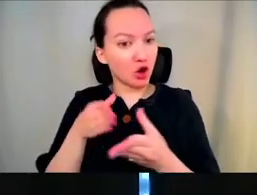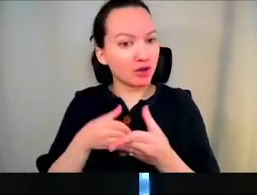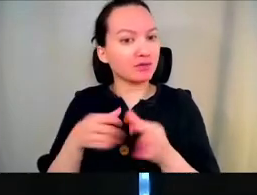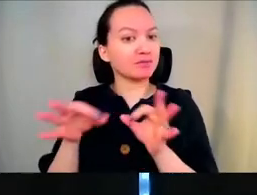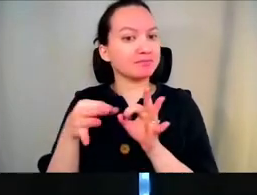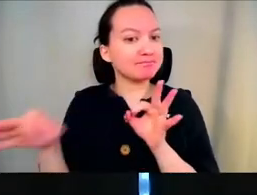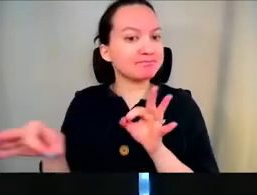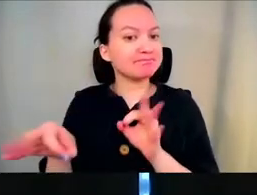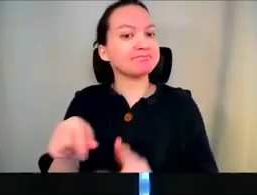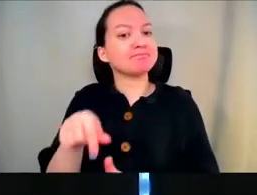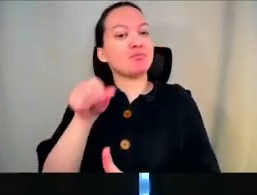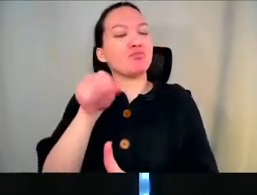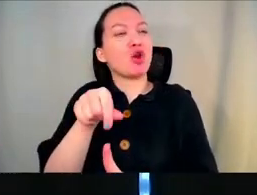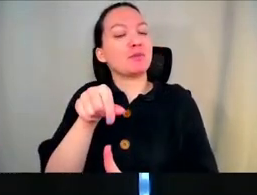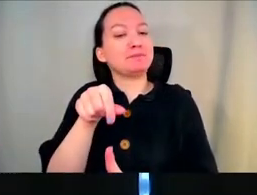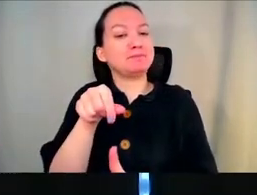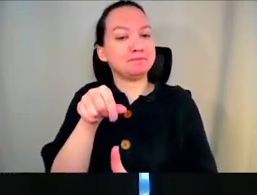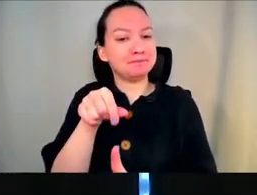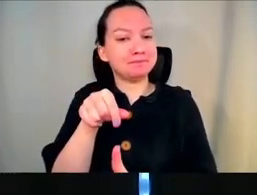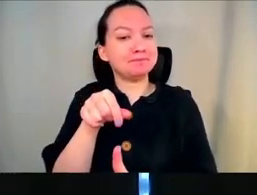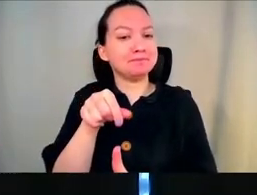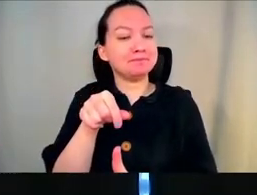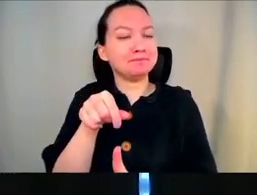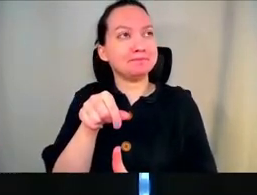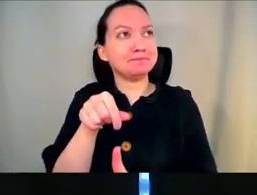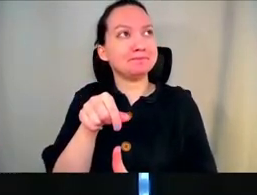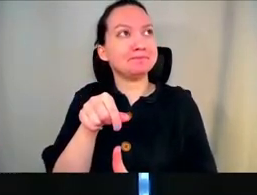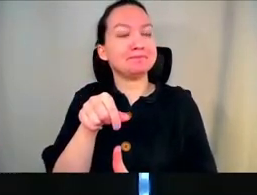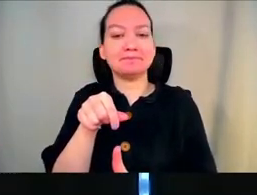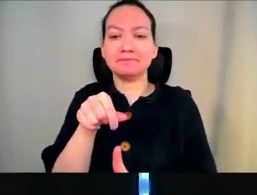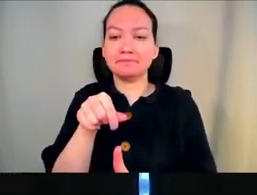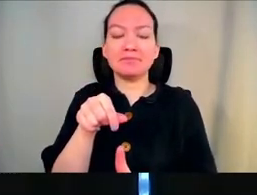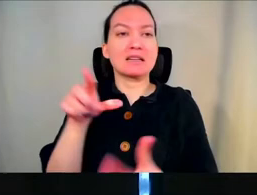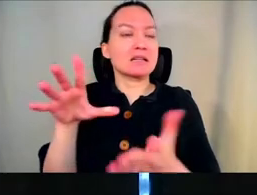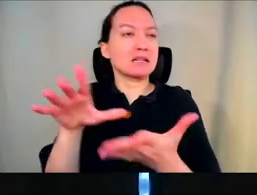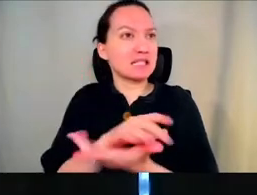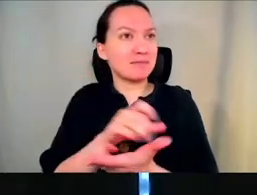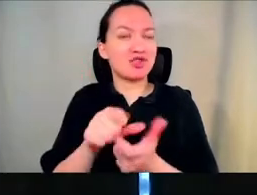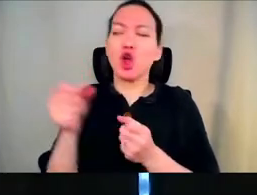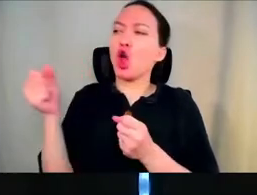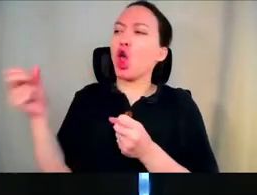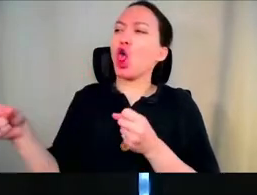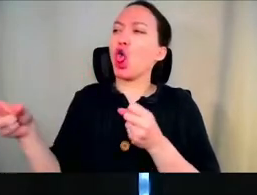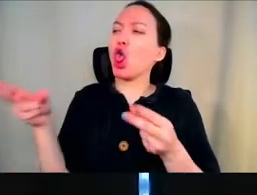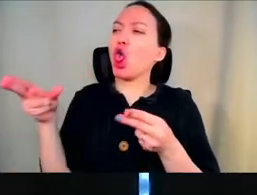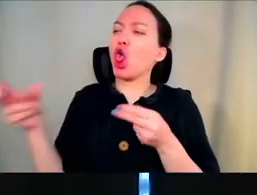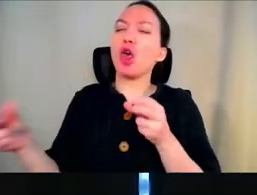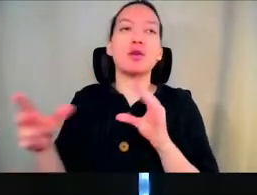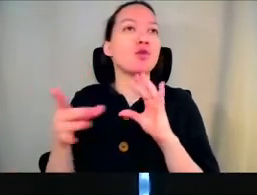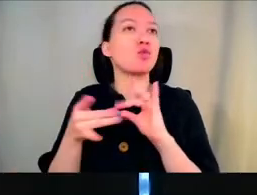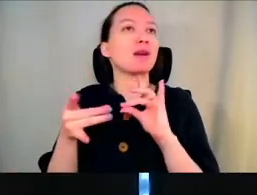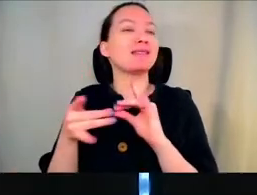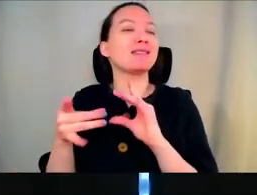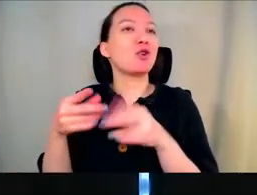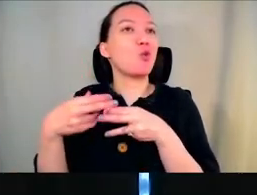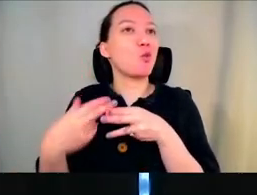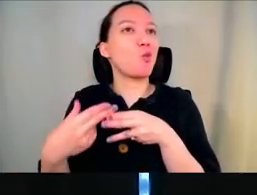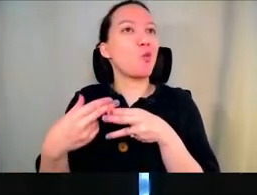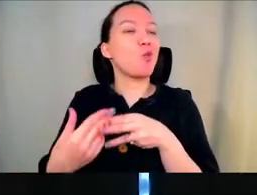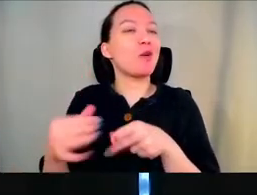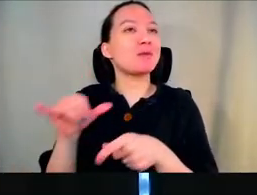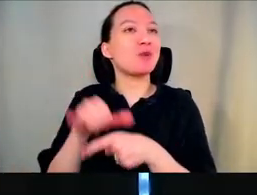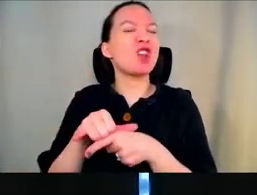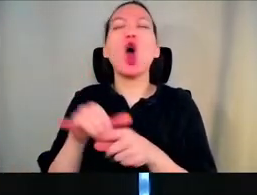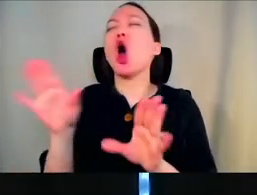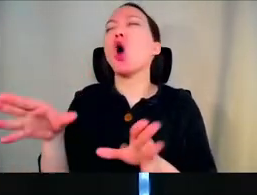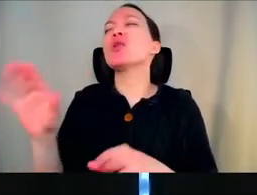verse. The heart of this is, it is so damaging to throw around weighty words, but just say, it's just a